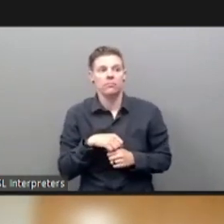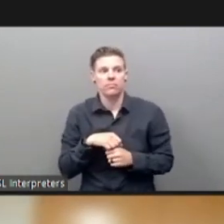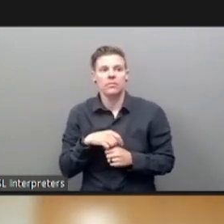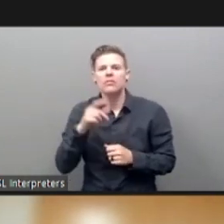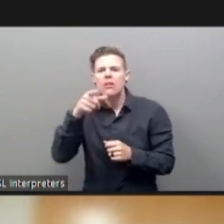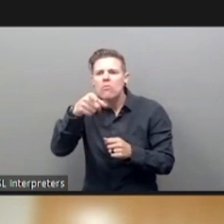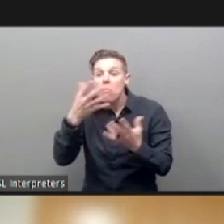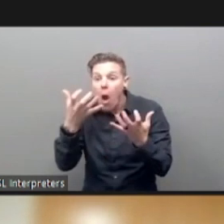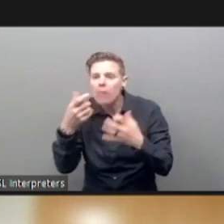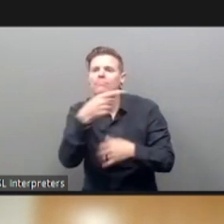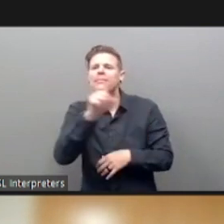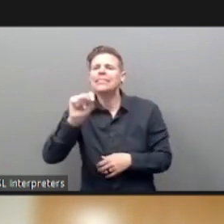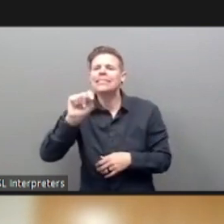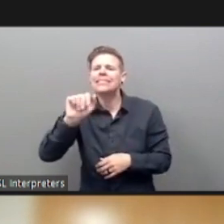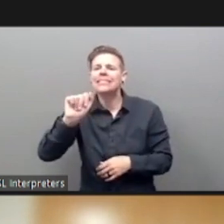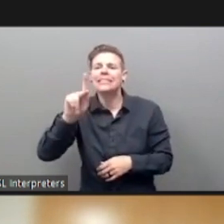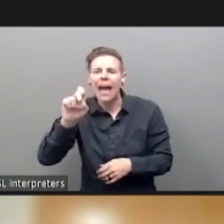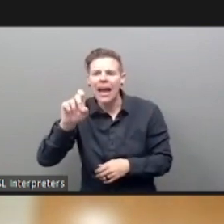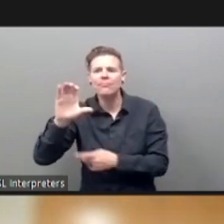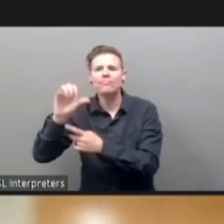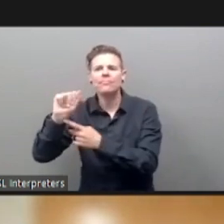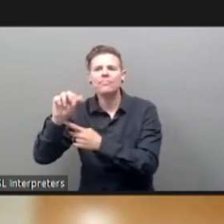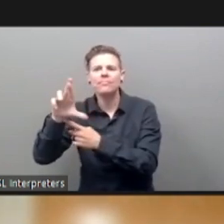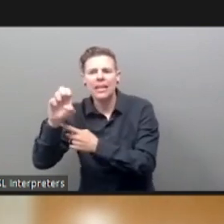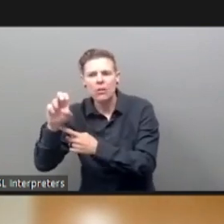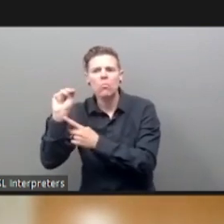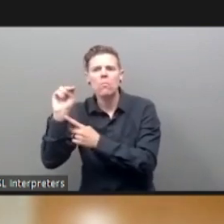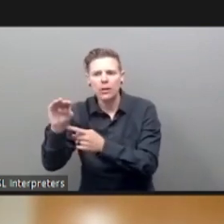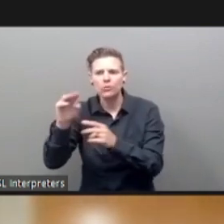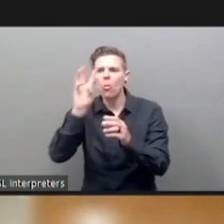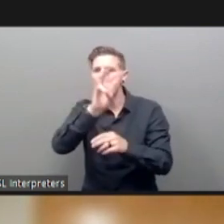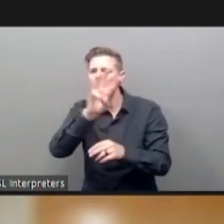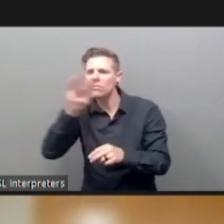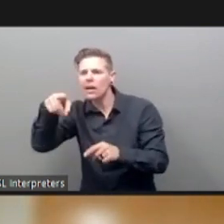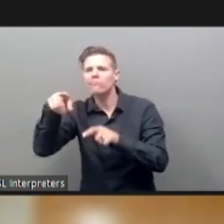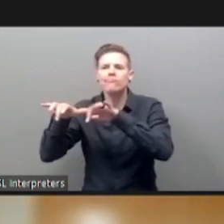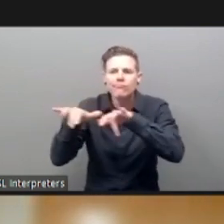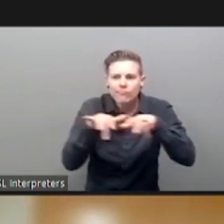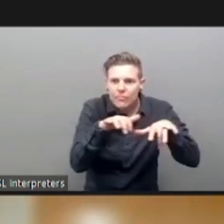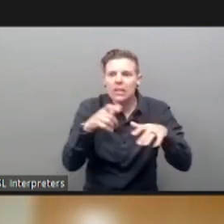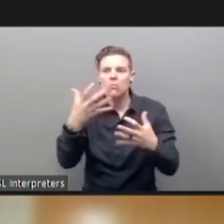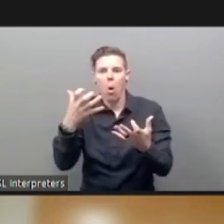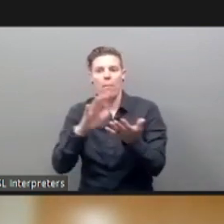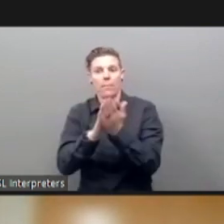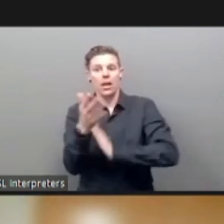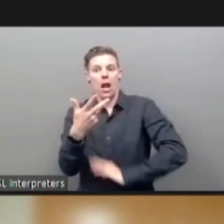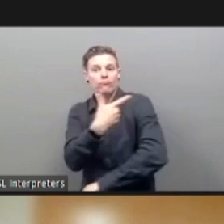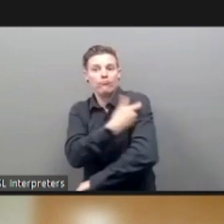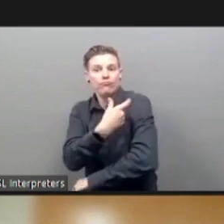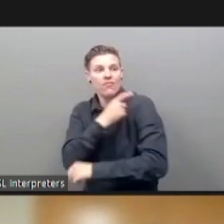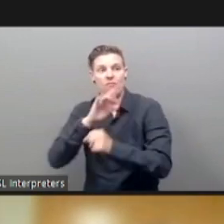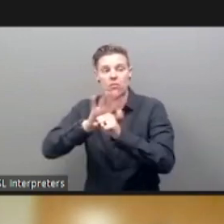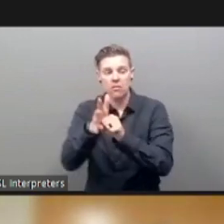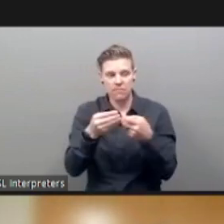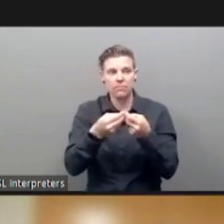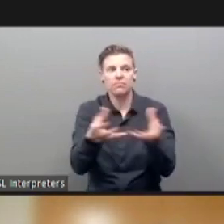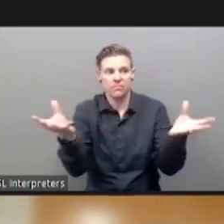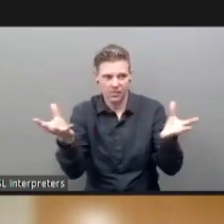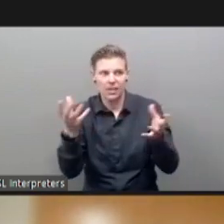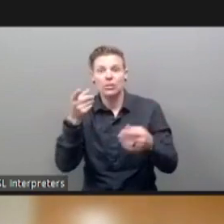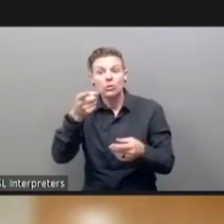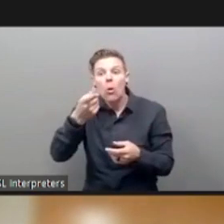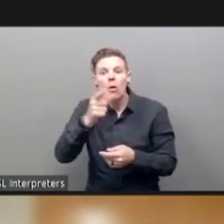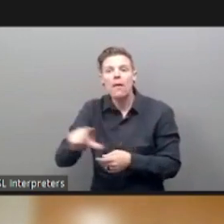and like I said, it's smaller doses, it's smaller packs, and stay in your refrigerator longer for your kids. Next